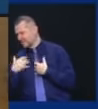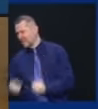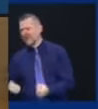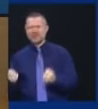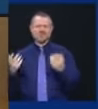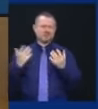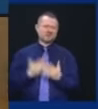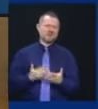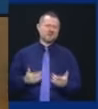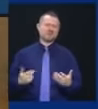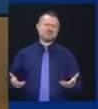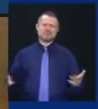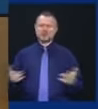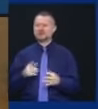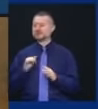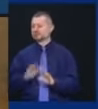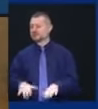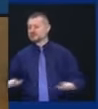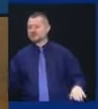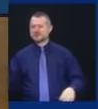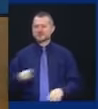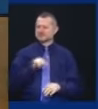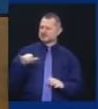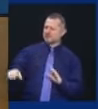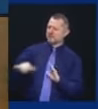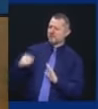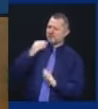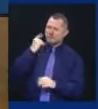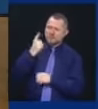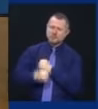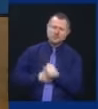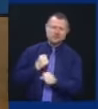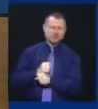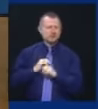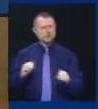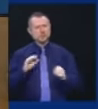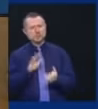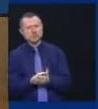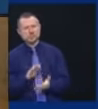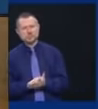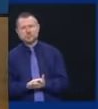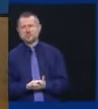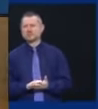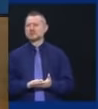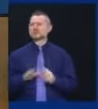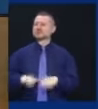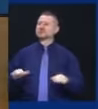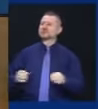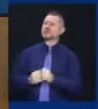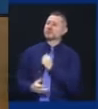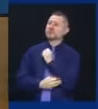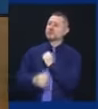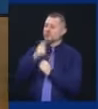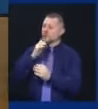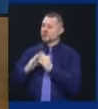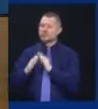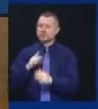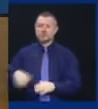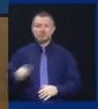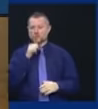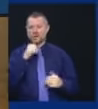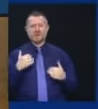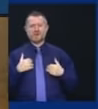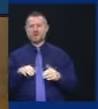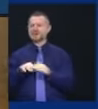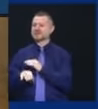issues. Children who spent a year out of school. Children in poorer communities who didn't have the same access to